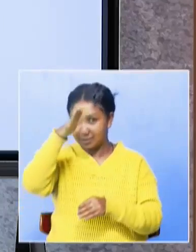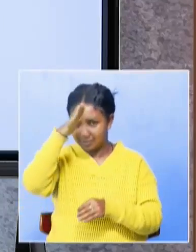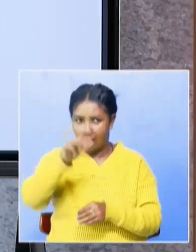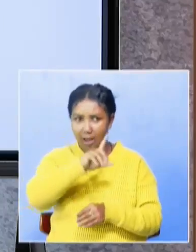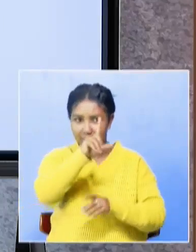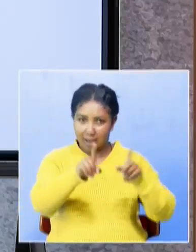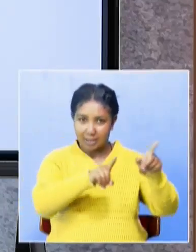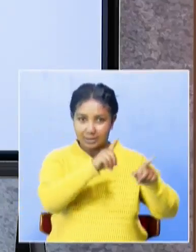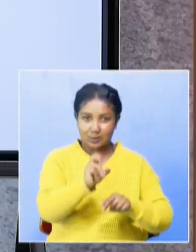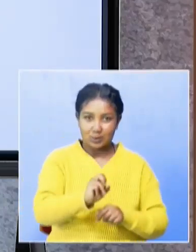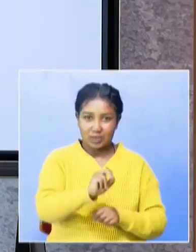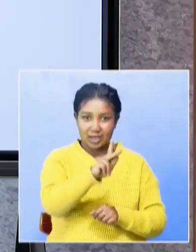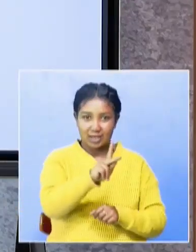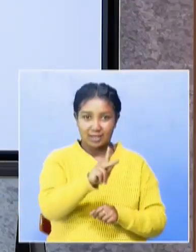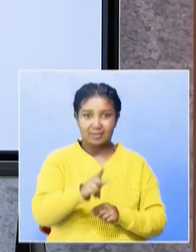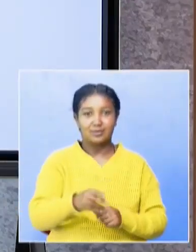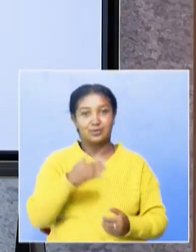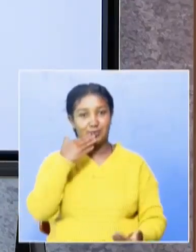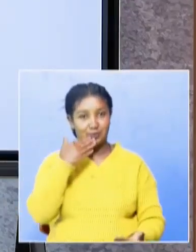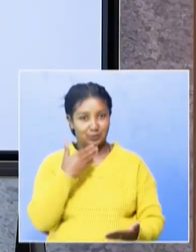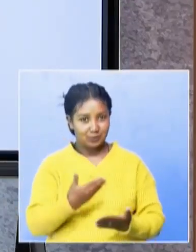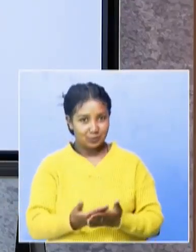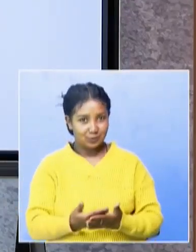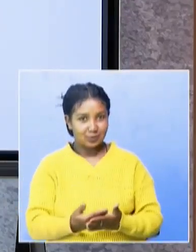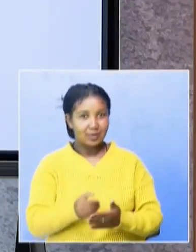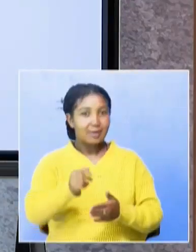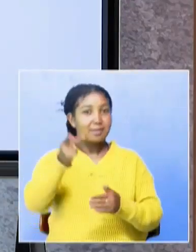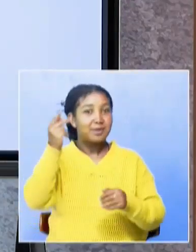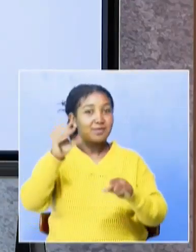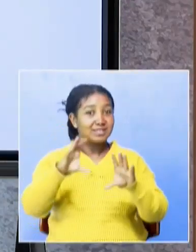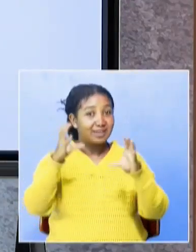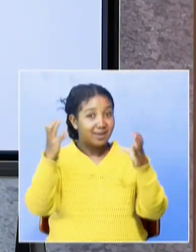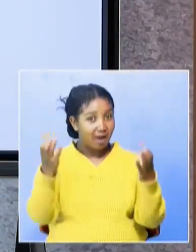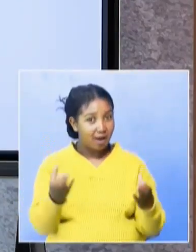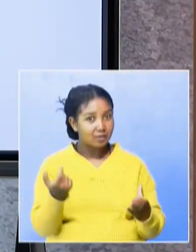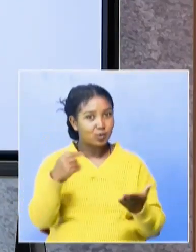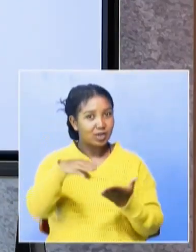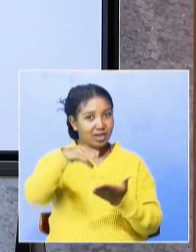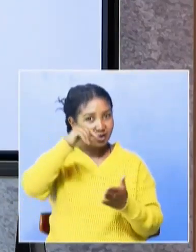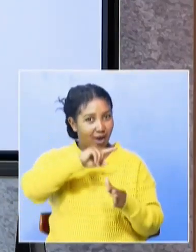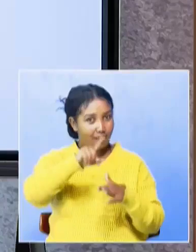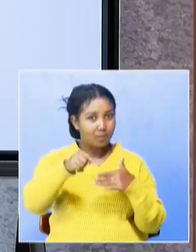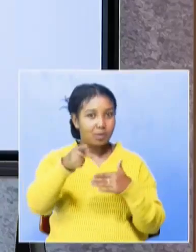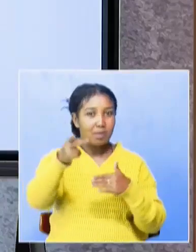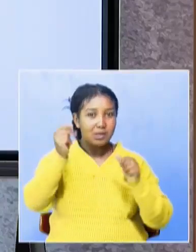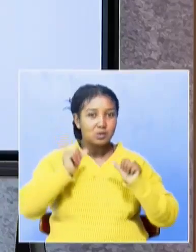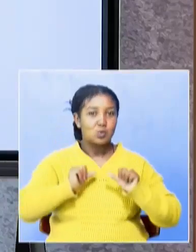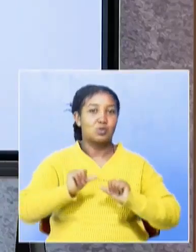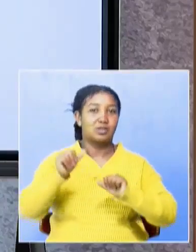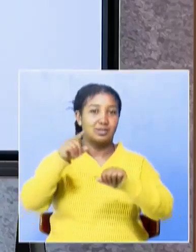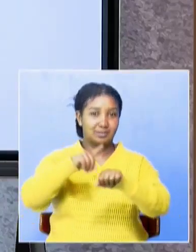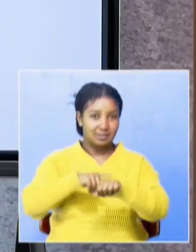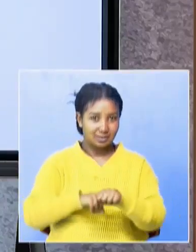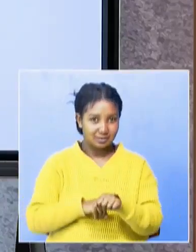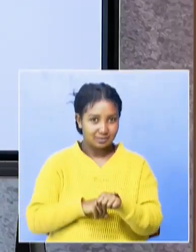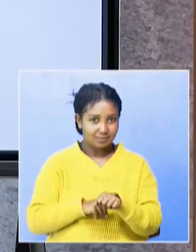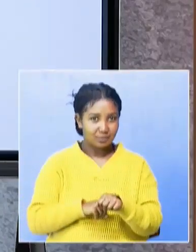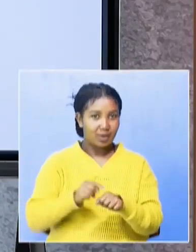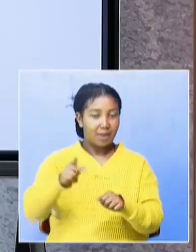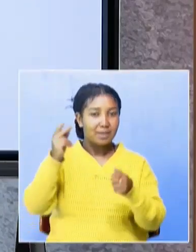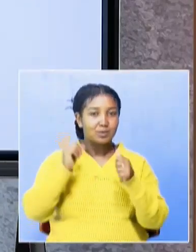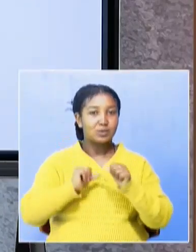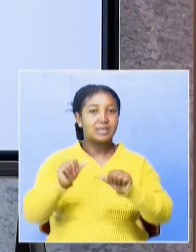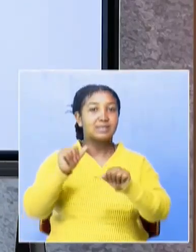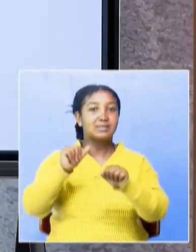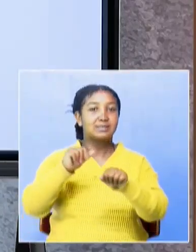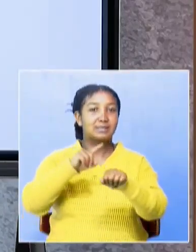them. Good. In the previous class, we have talked about past continuous tense. Past